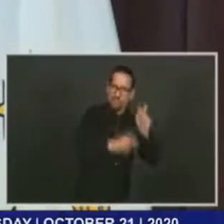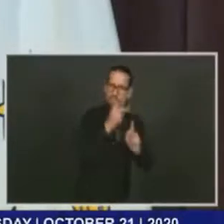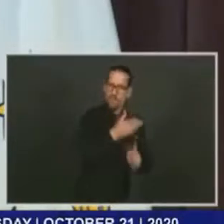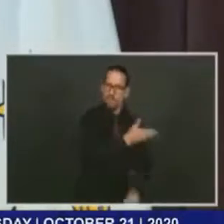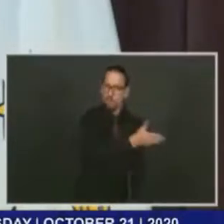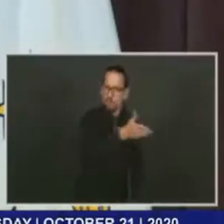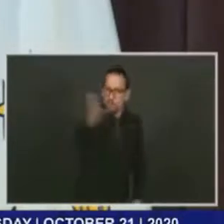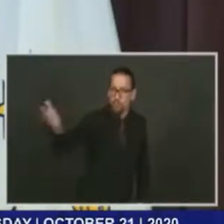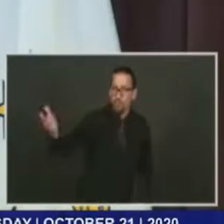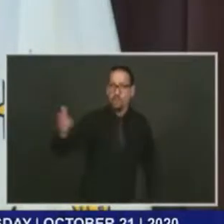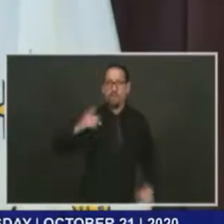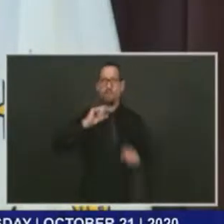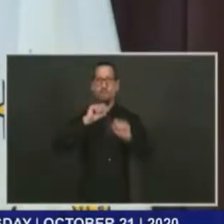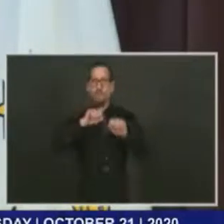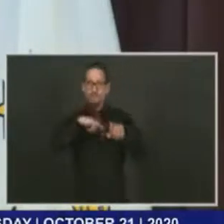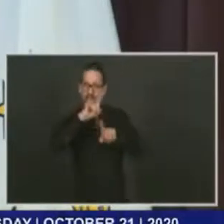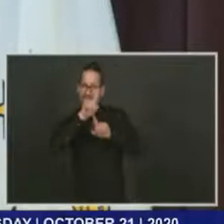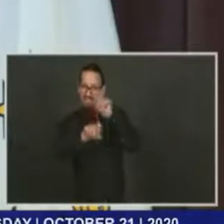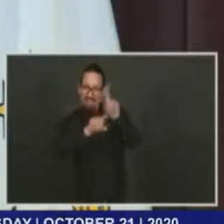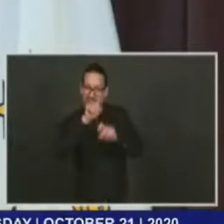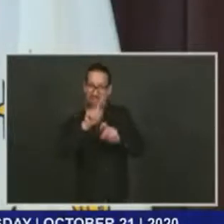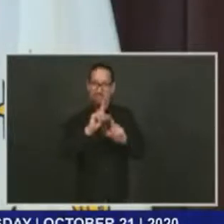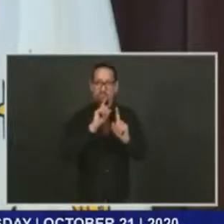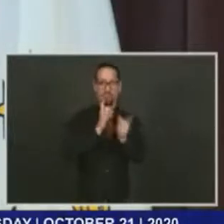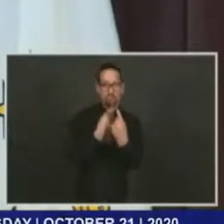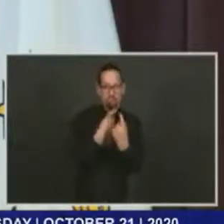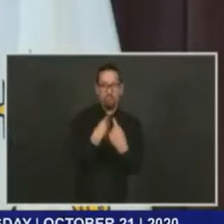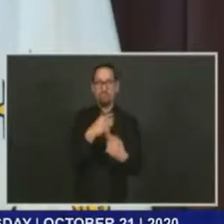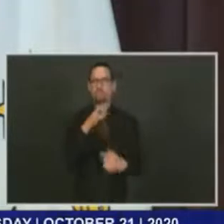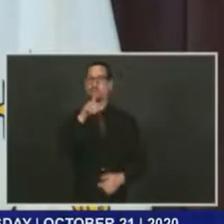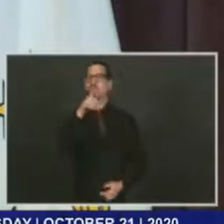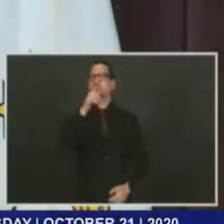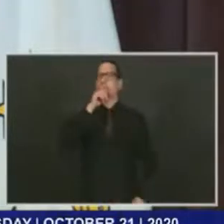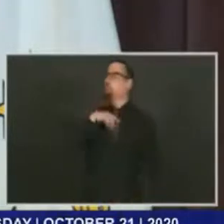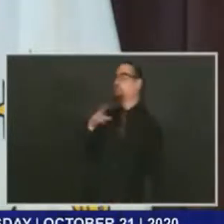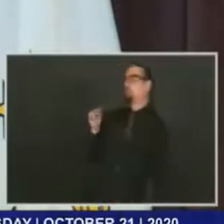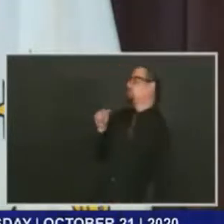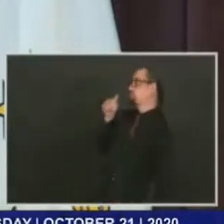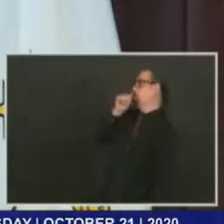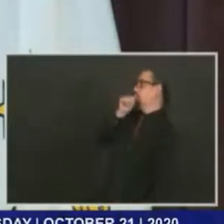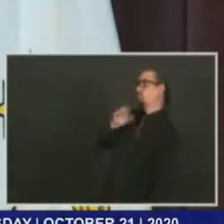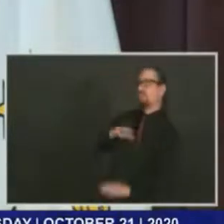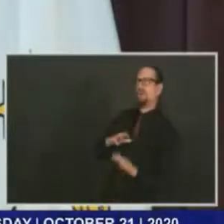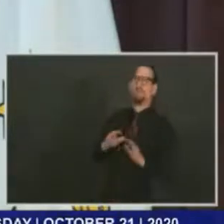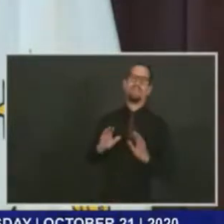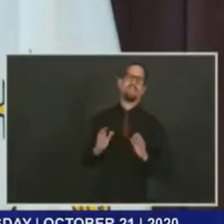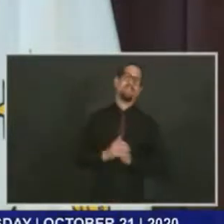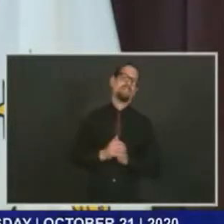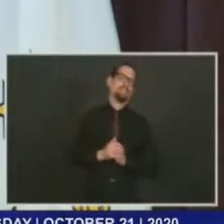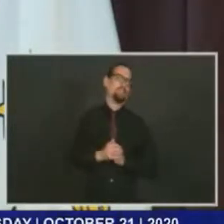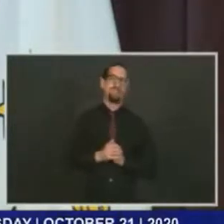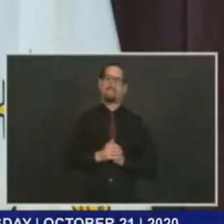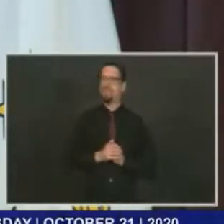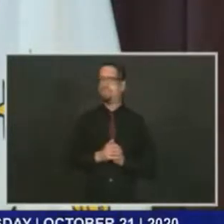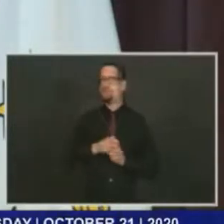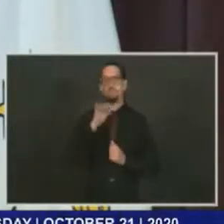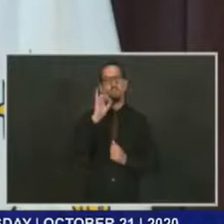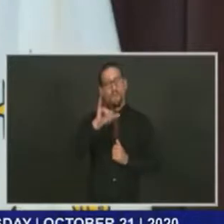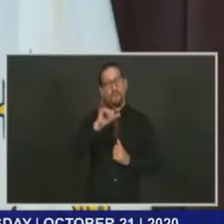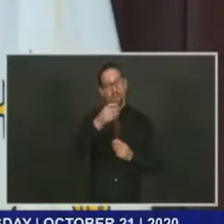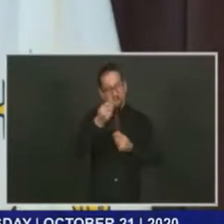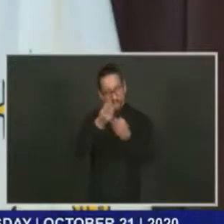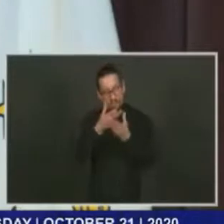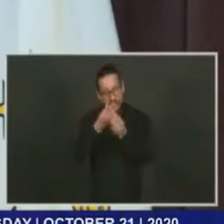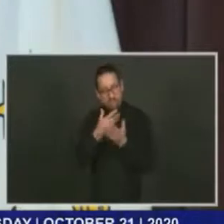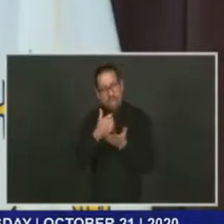together. We are confident that we can turn our case numbers around and start moving in the right direction again, but that's